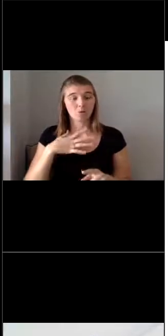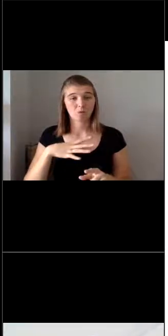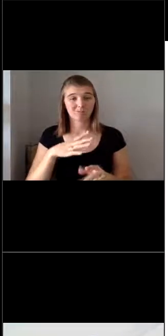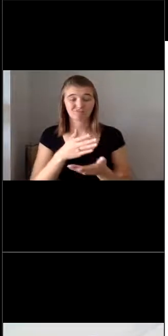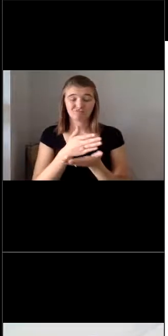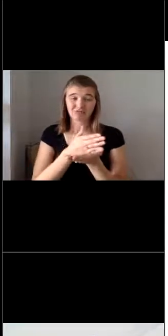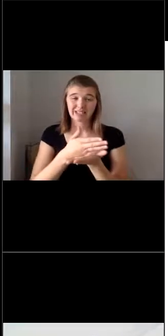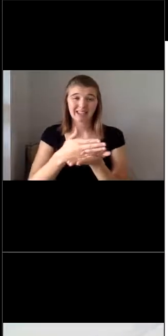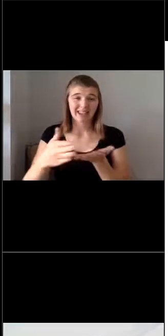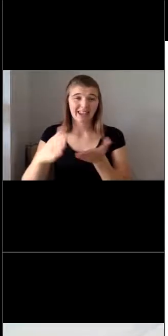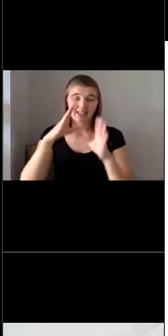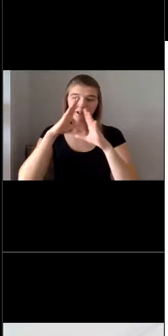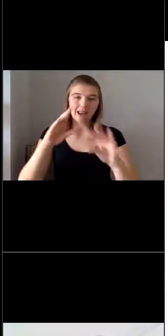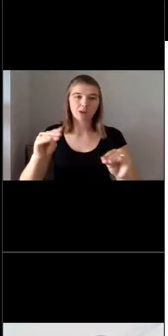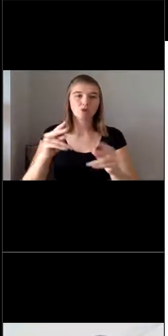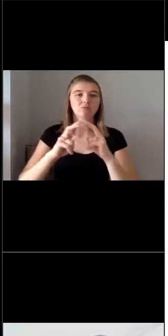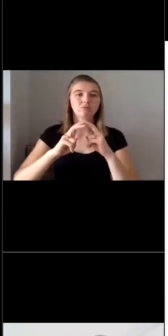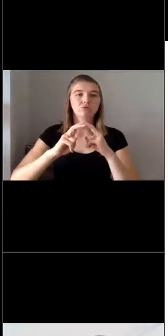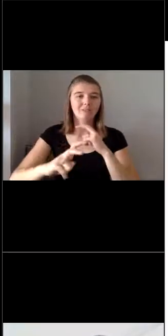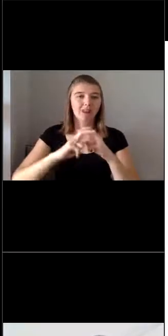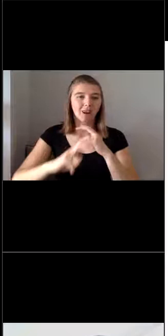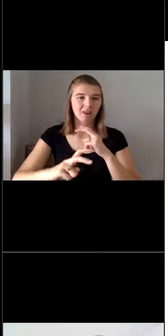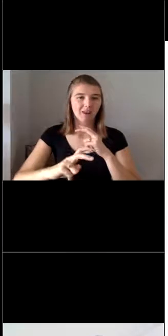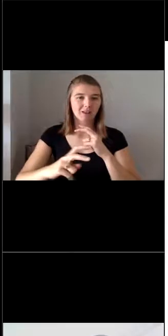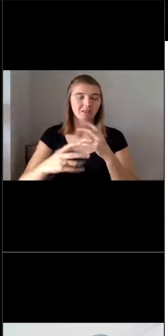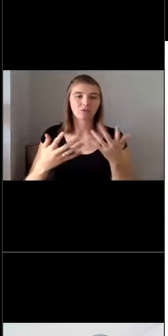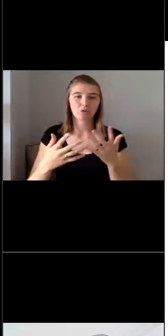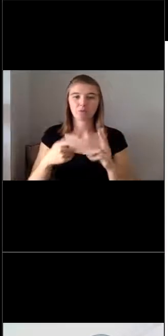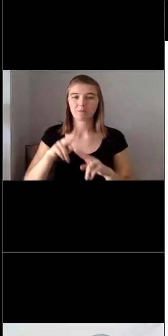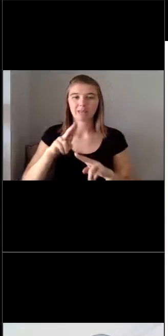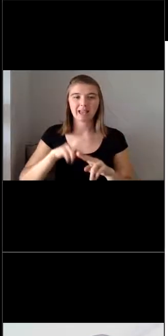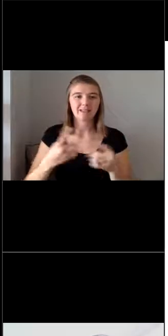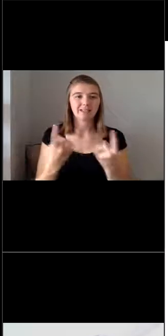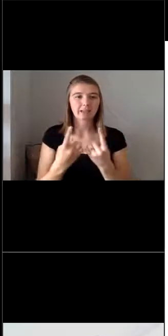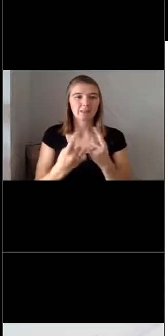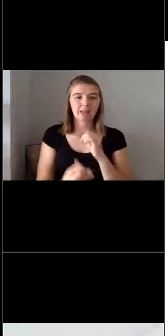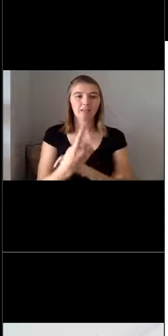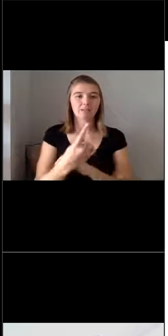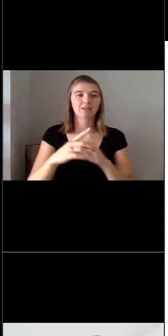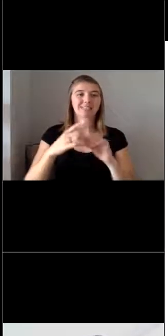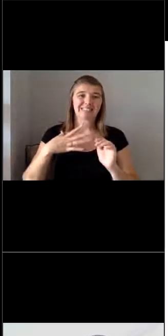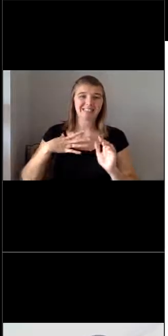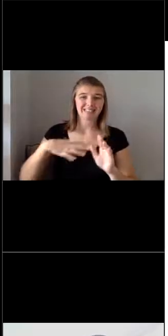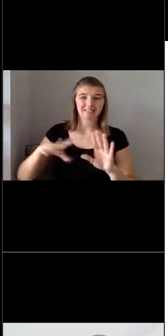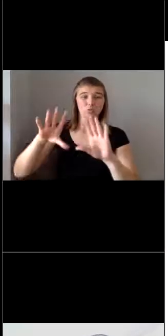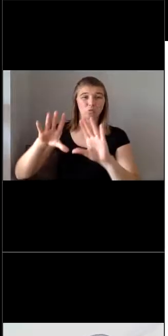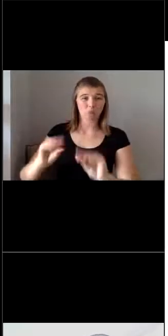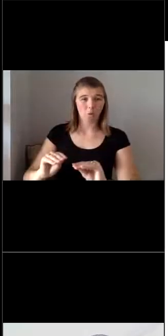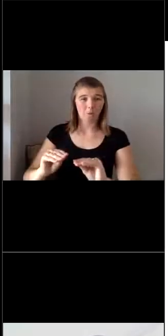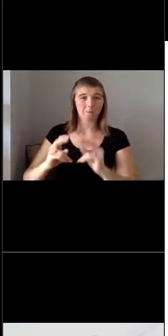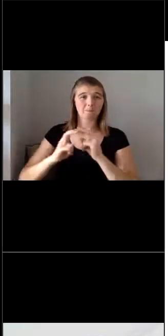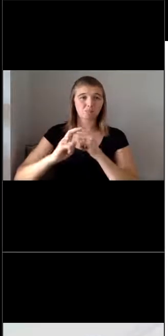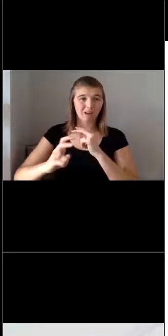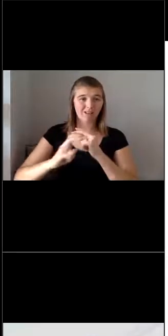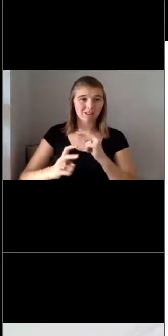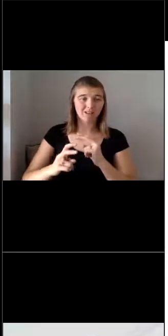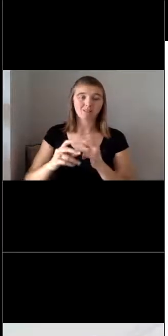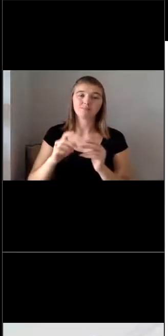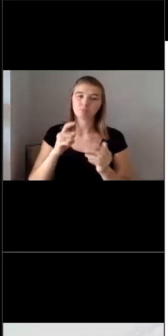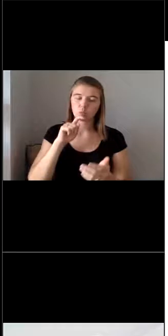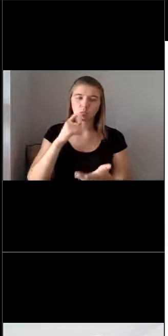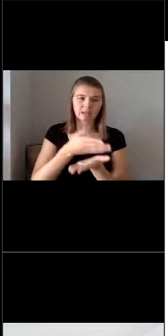where things had to stop, we made sure that that was really clear. And we had to ensure that we